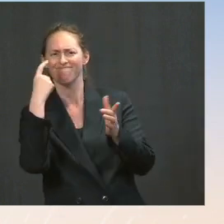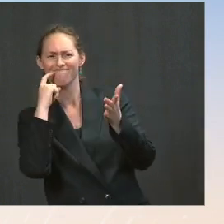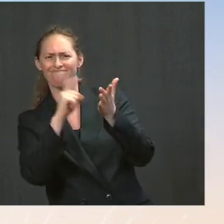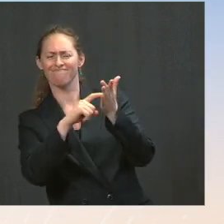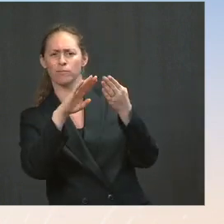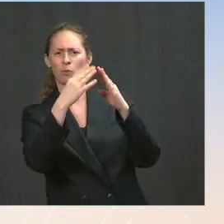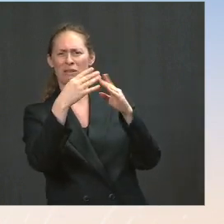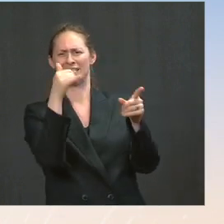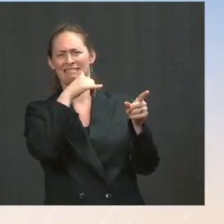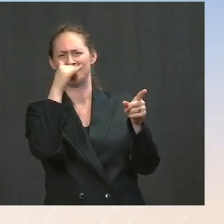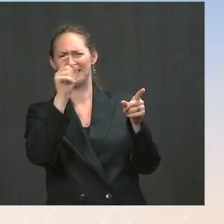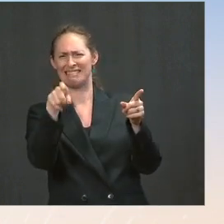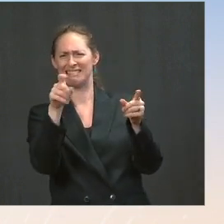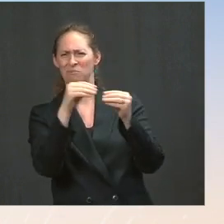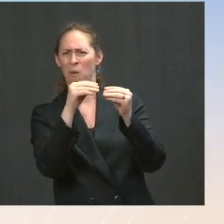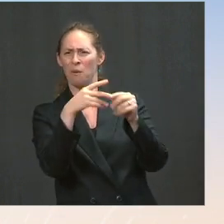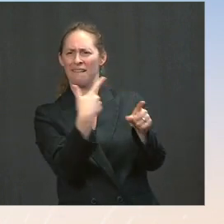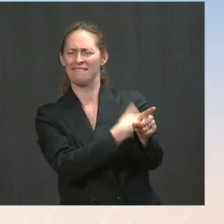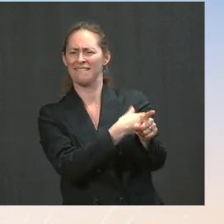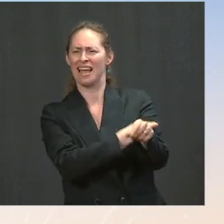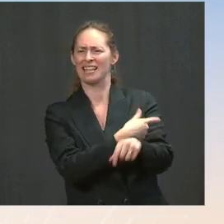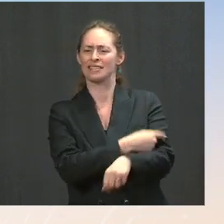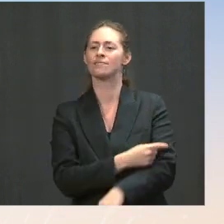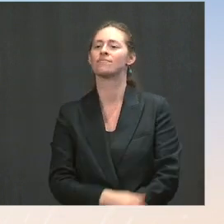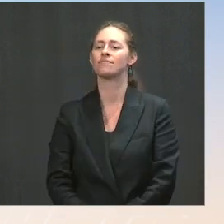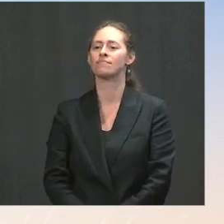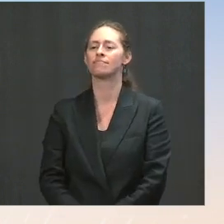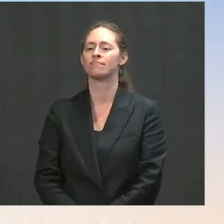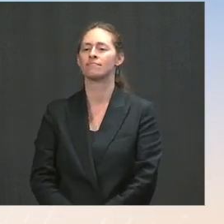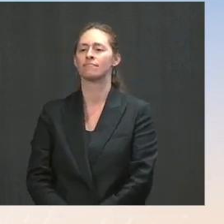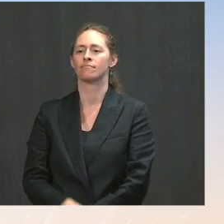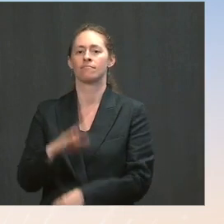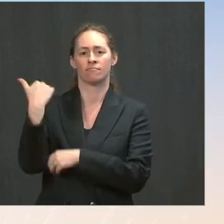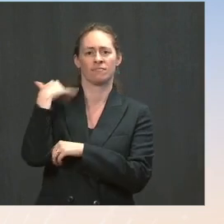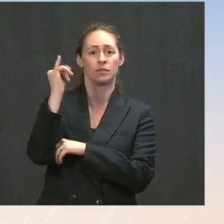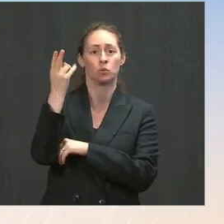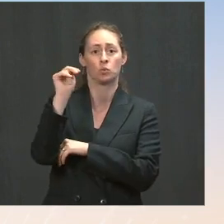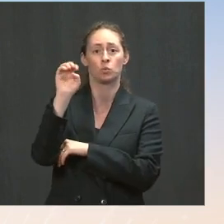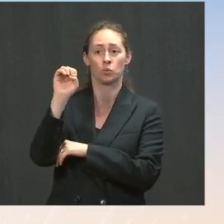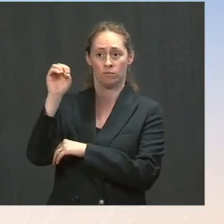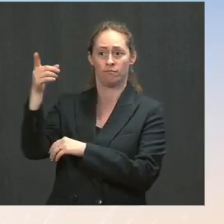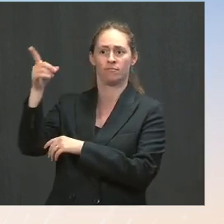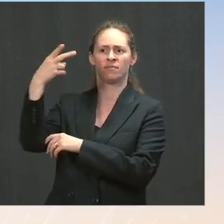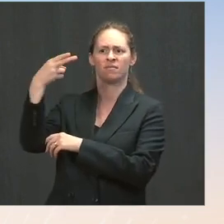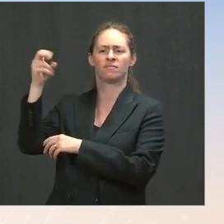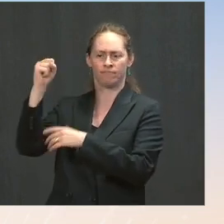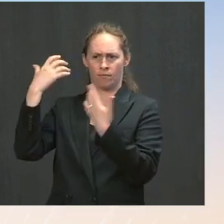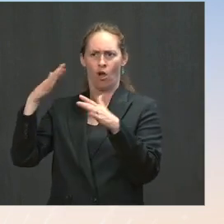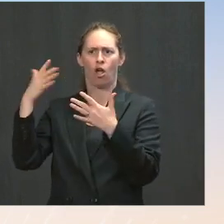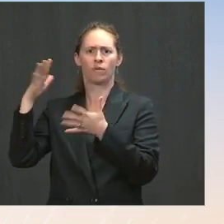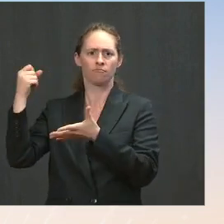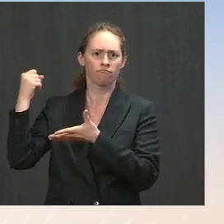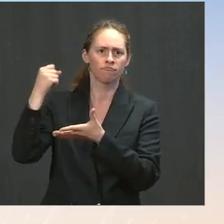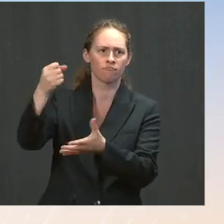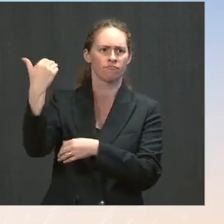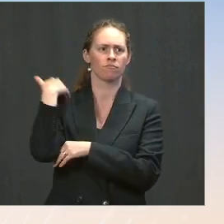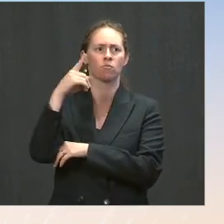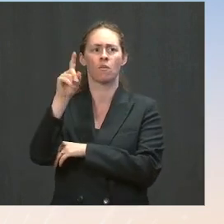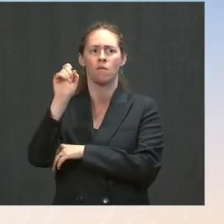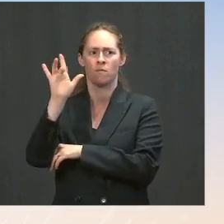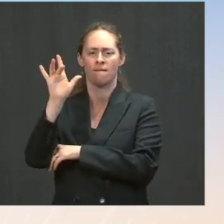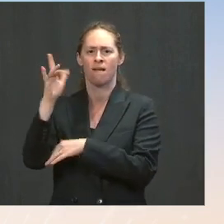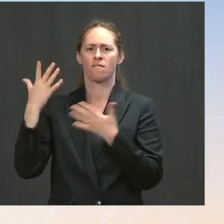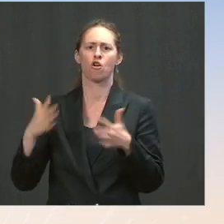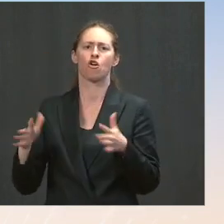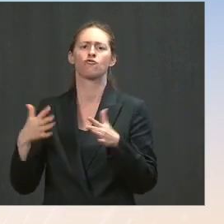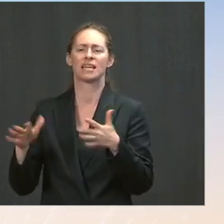groups. Back in June, HHS awarded $125 million to similar groups for these efforts. And these groups will undertake efforts